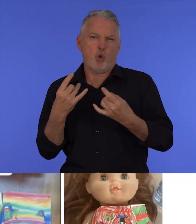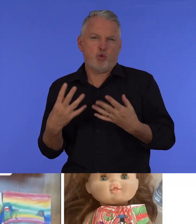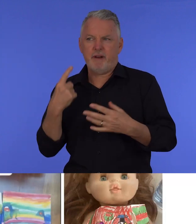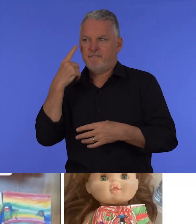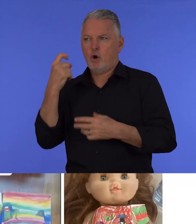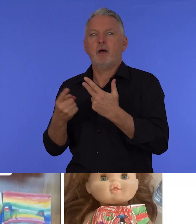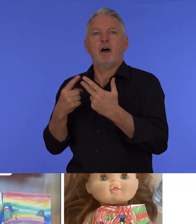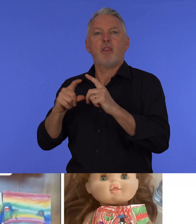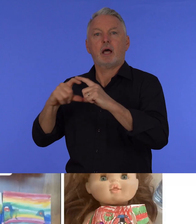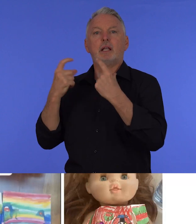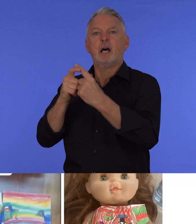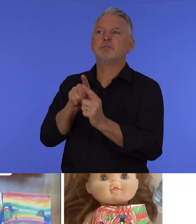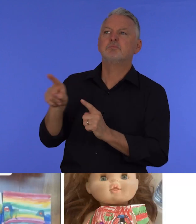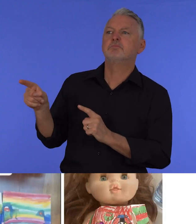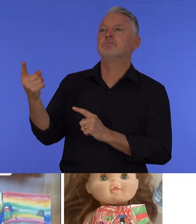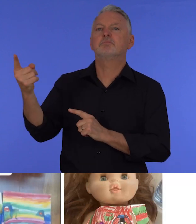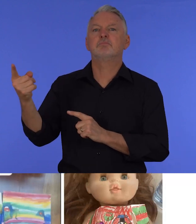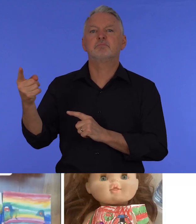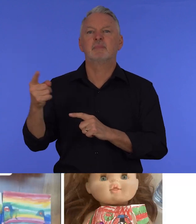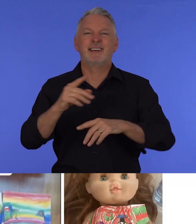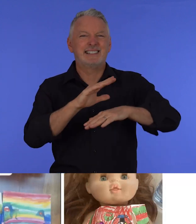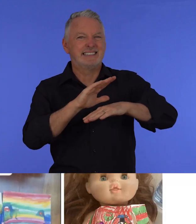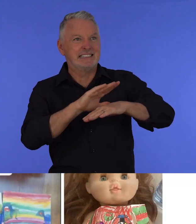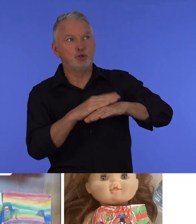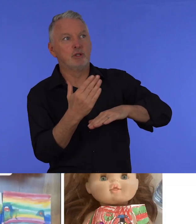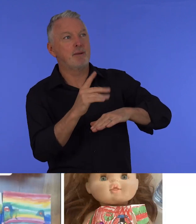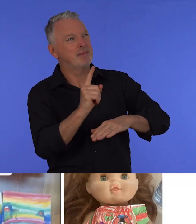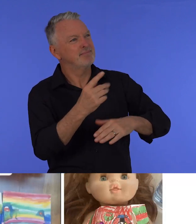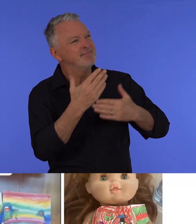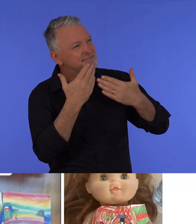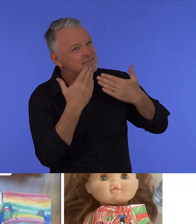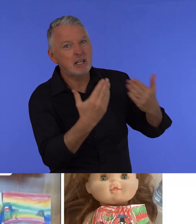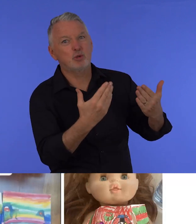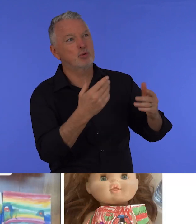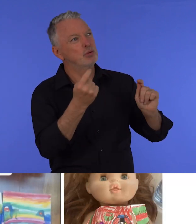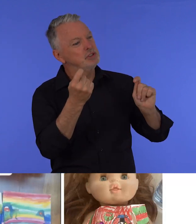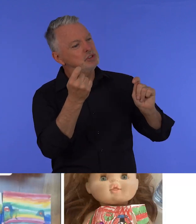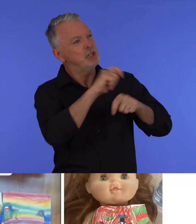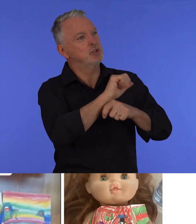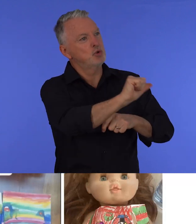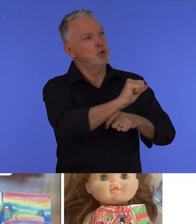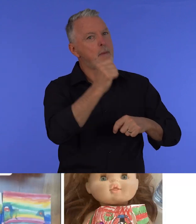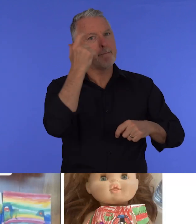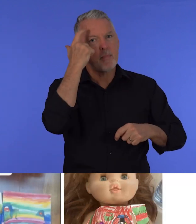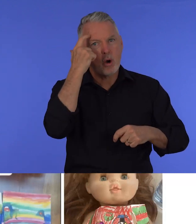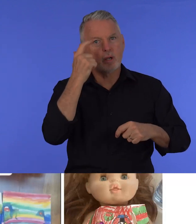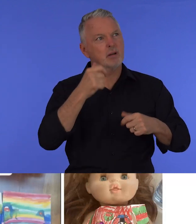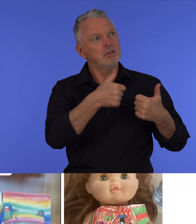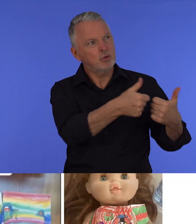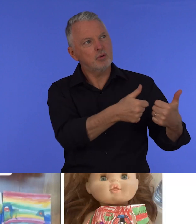that conversation. But, we'd already found, thankfully, a art class up the road that was,